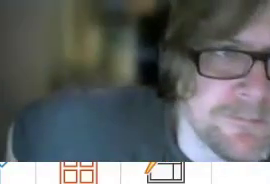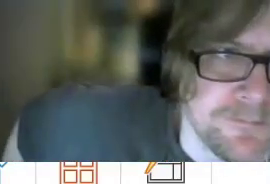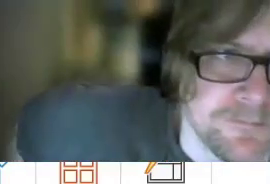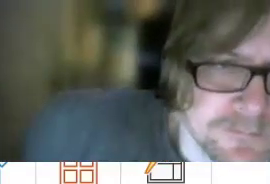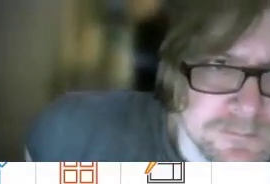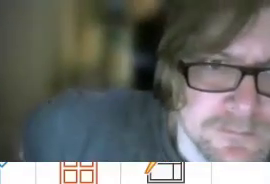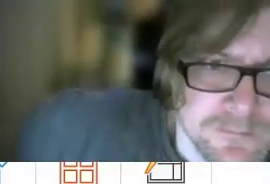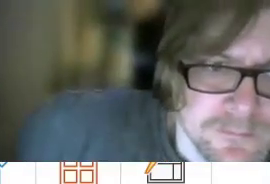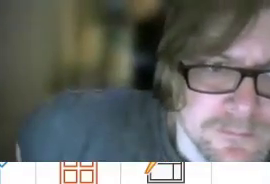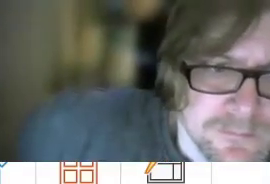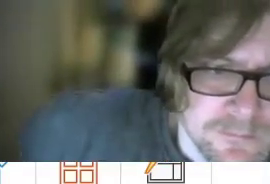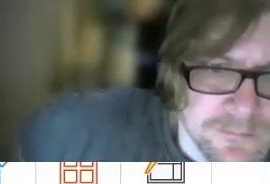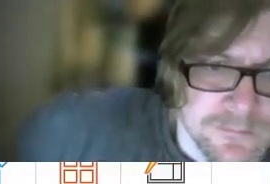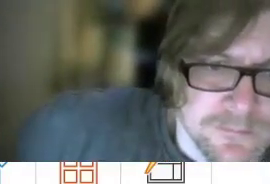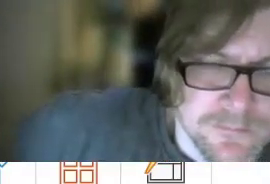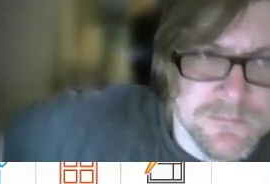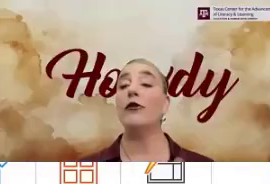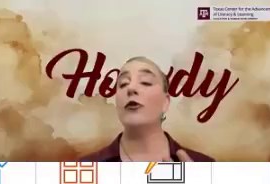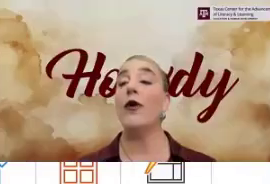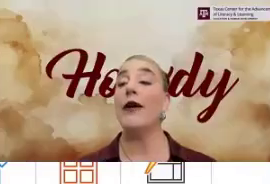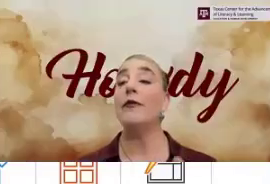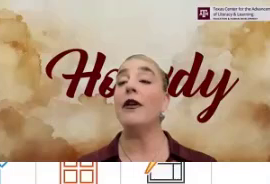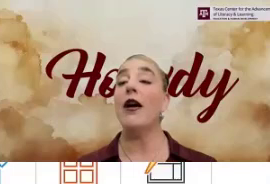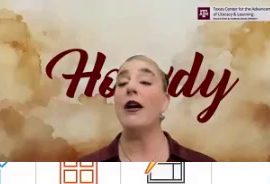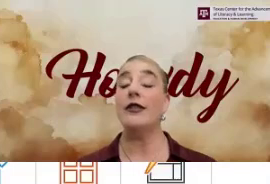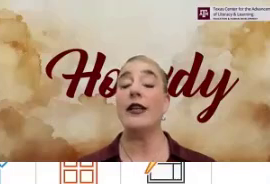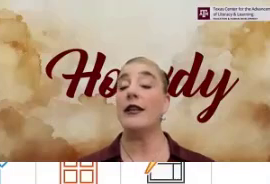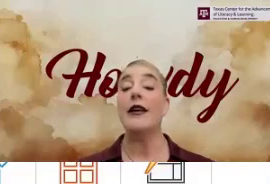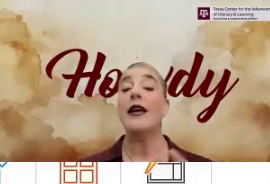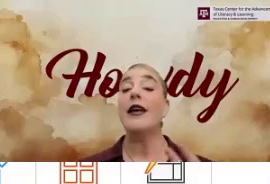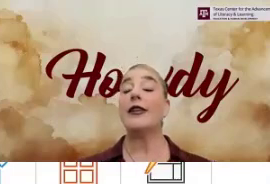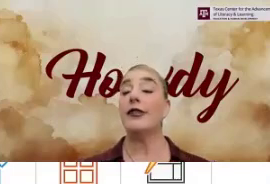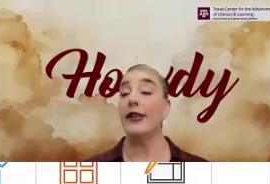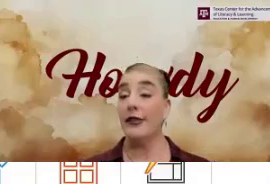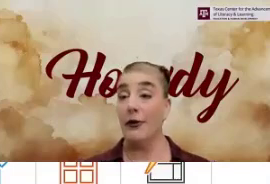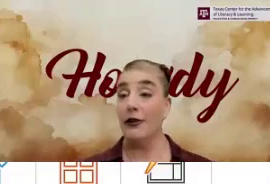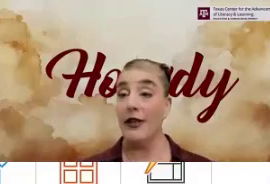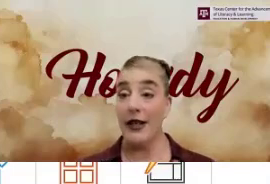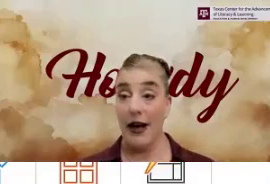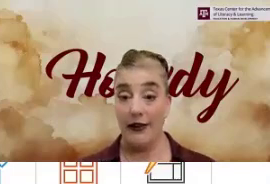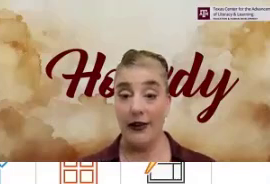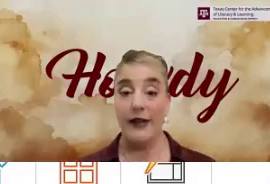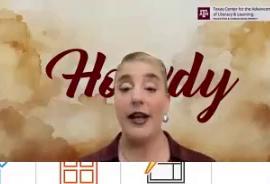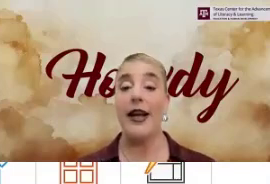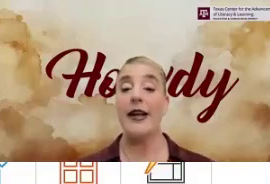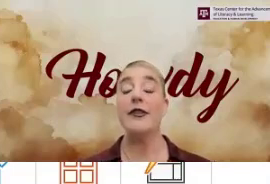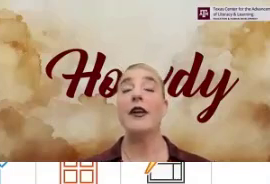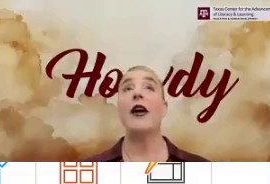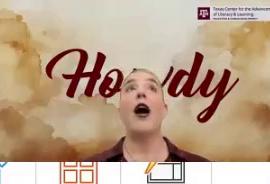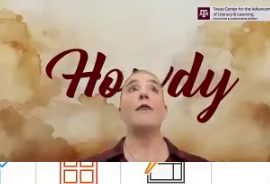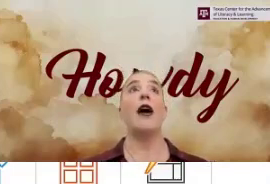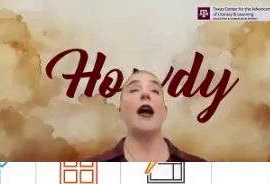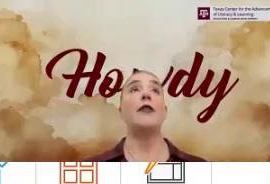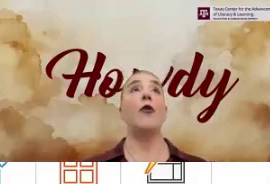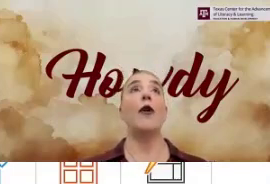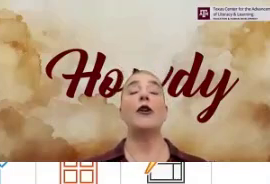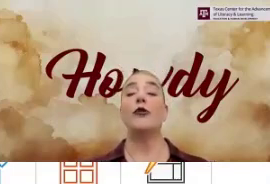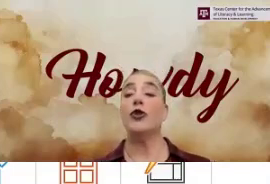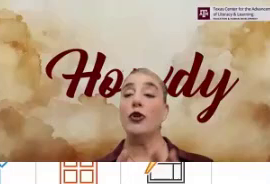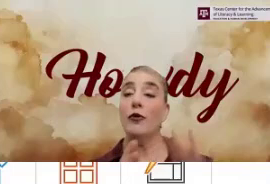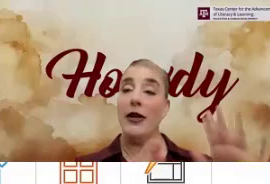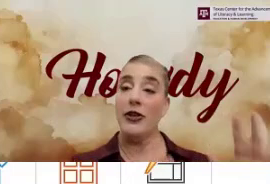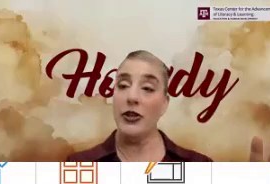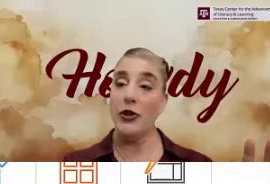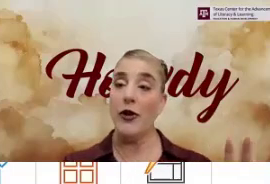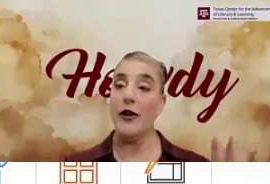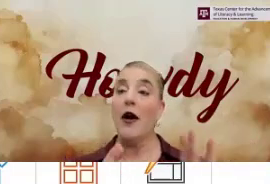And WCAG 2.1 is called the Web Content Accessibility Guidelines. And I don't want to